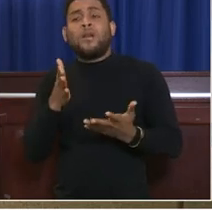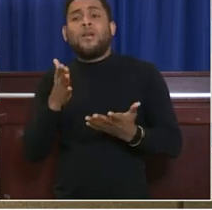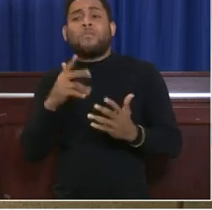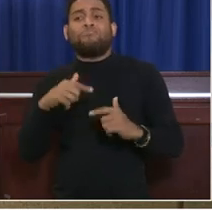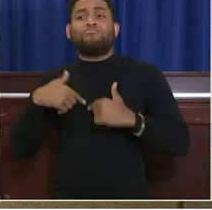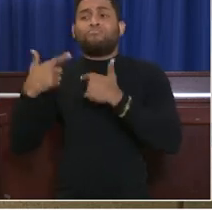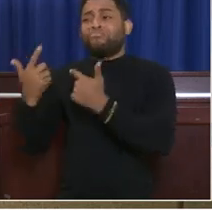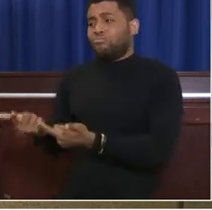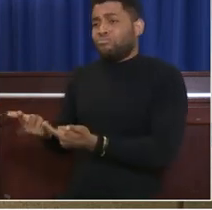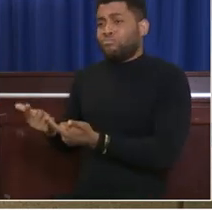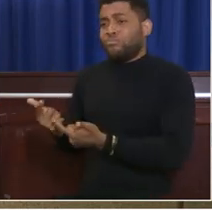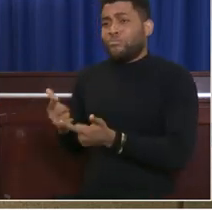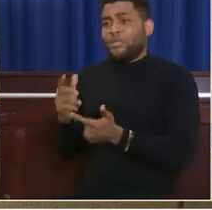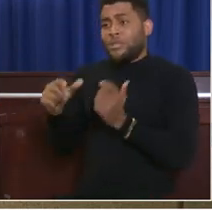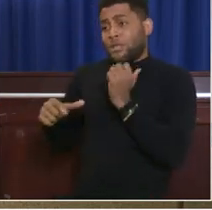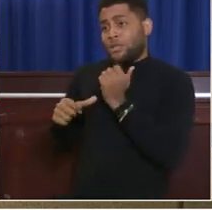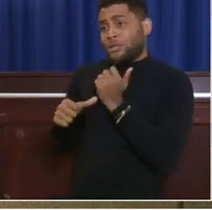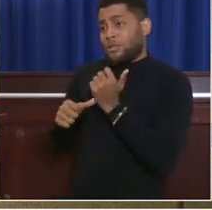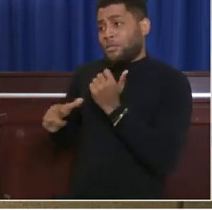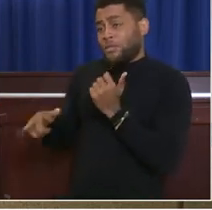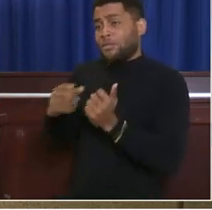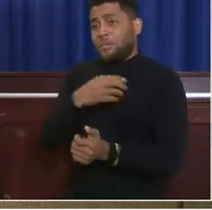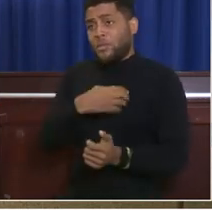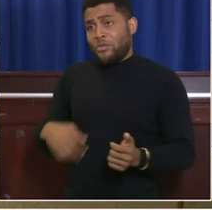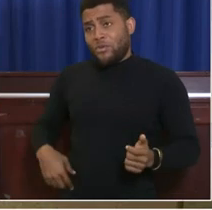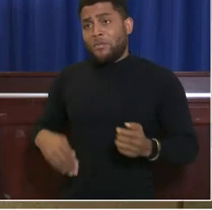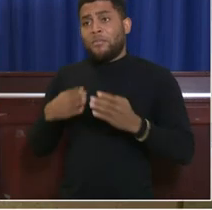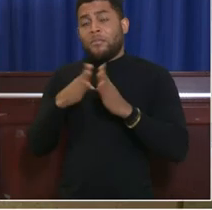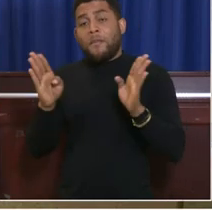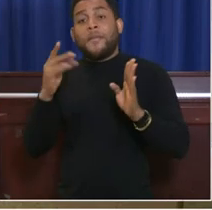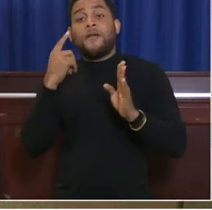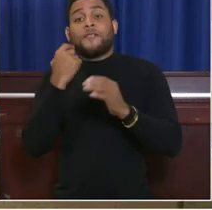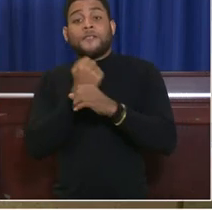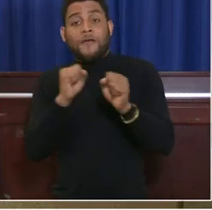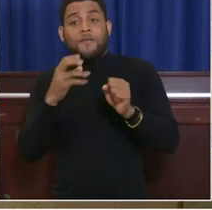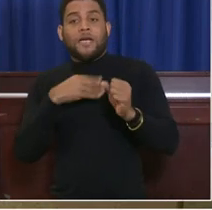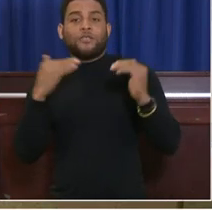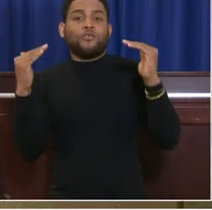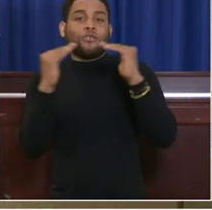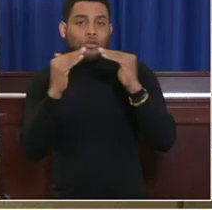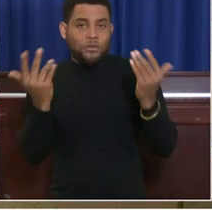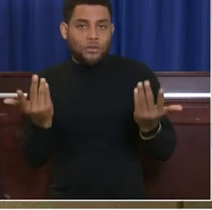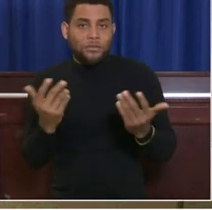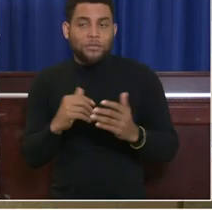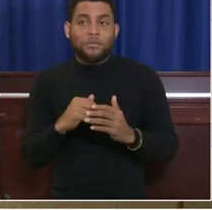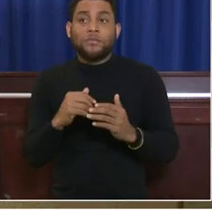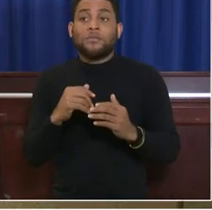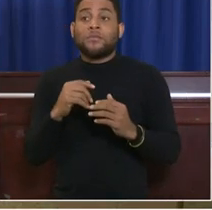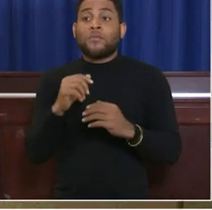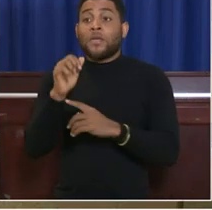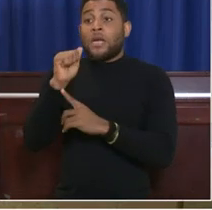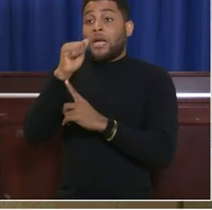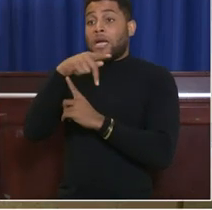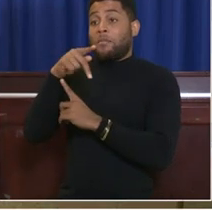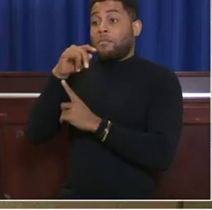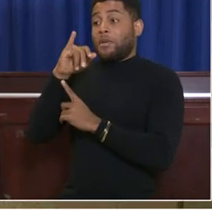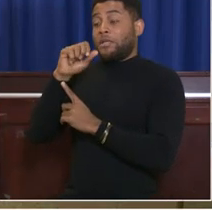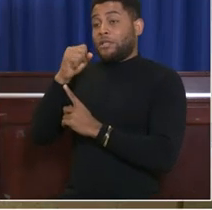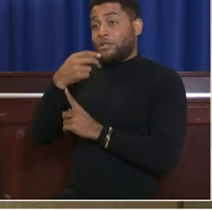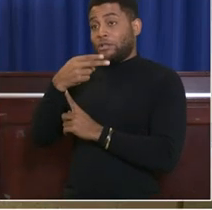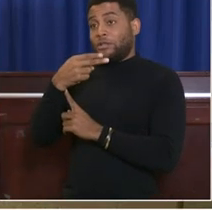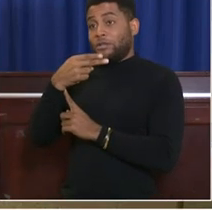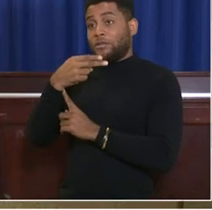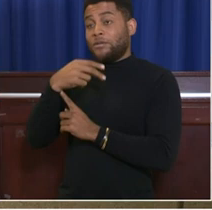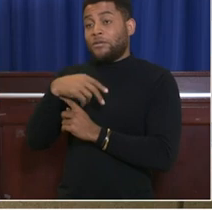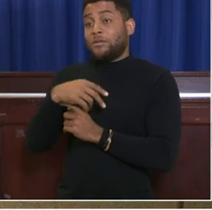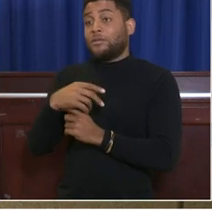Sure. The basic answer is yes, right? That we are seeing increases in pretrial holds, that the DC jail, which in prior